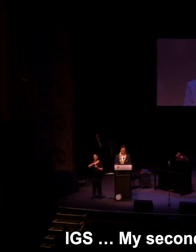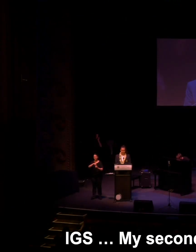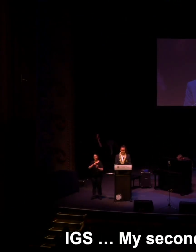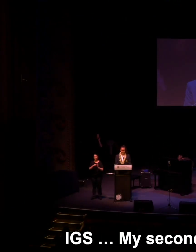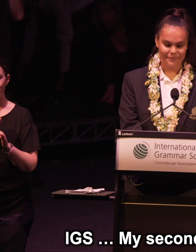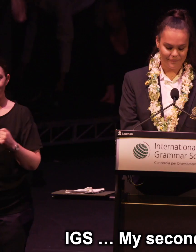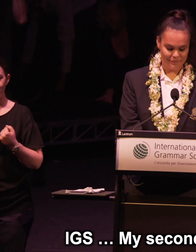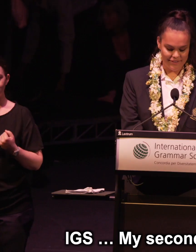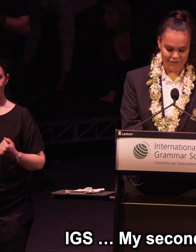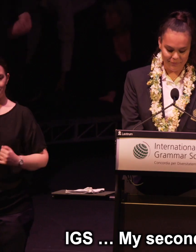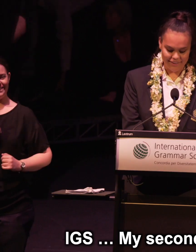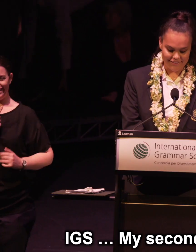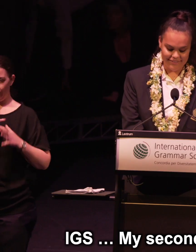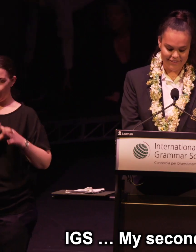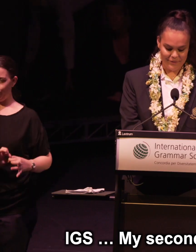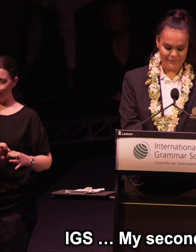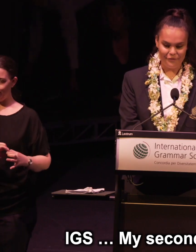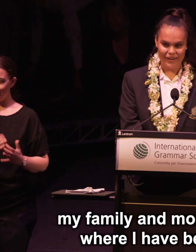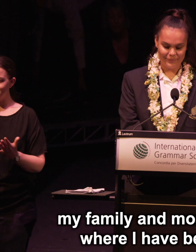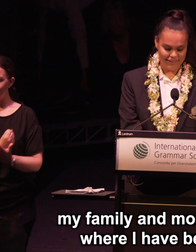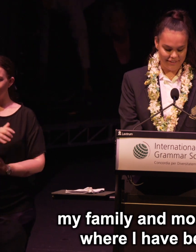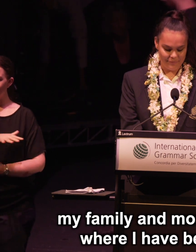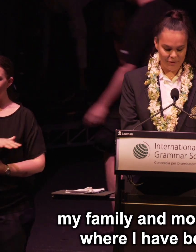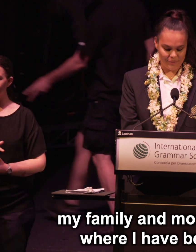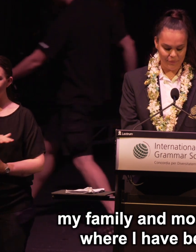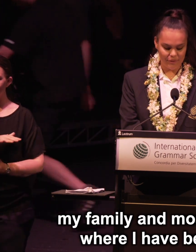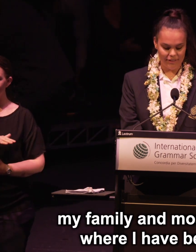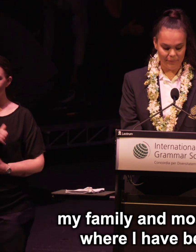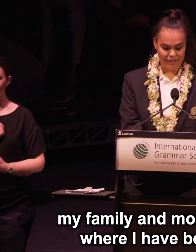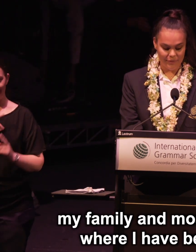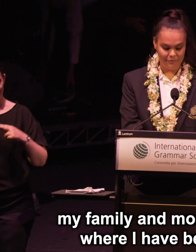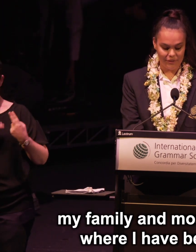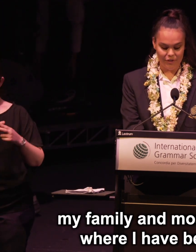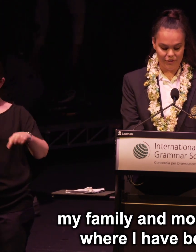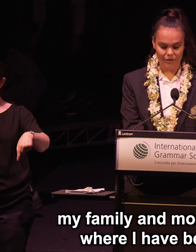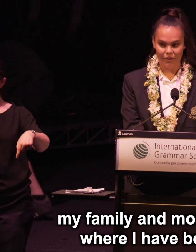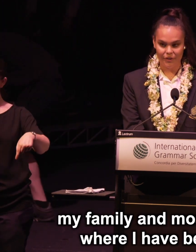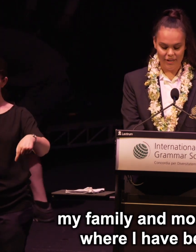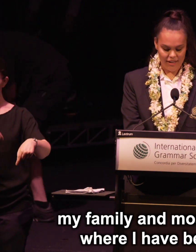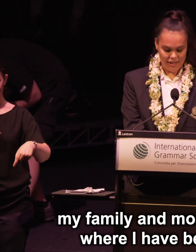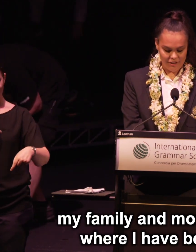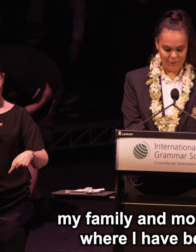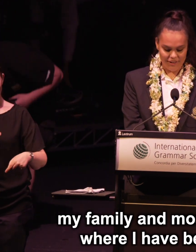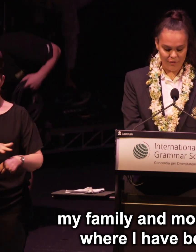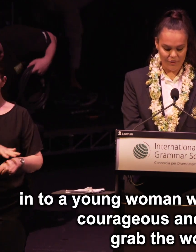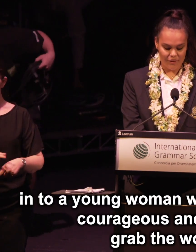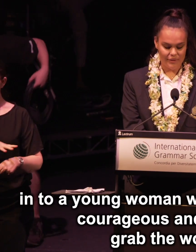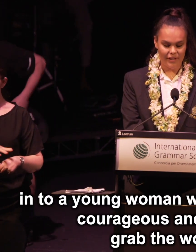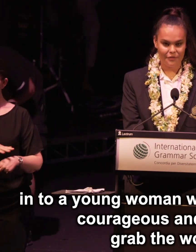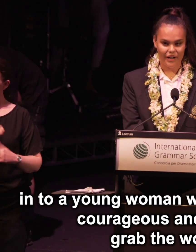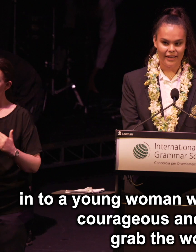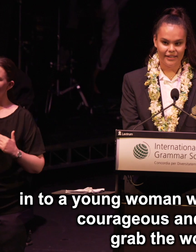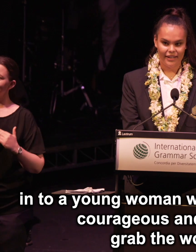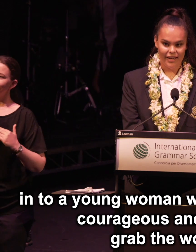IGS, my second home, my safe place, my family, and most importantly, the place where I've been nurtured to grow into a young woman